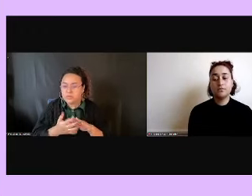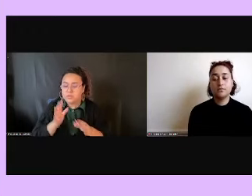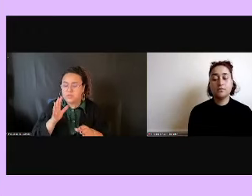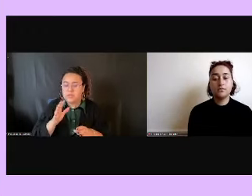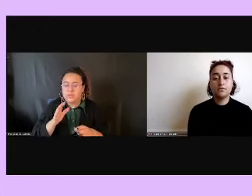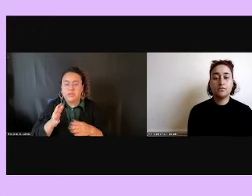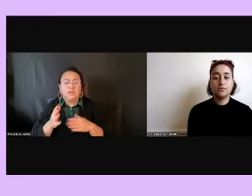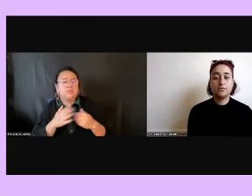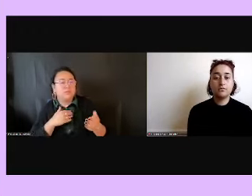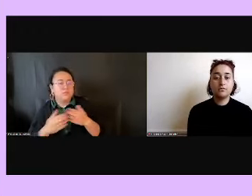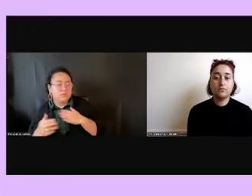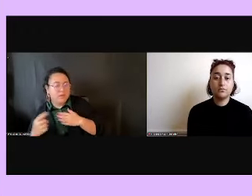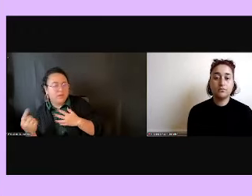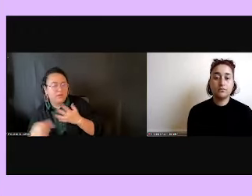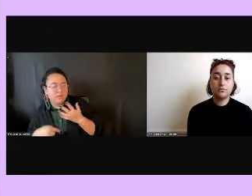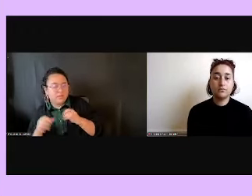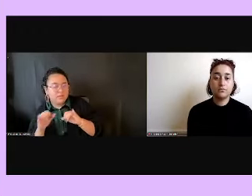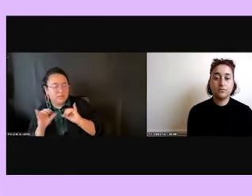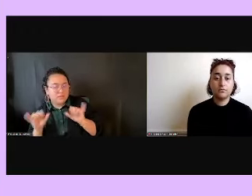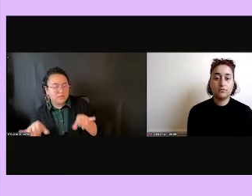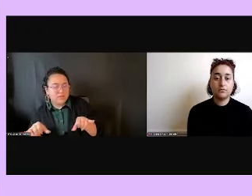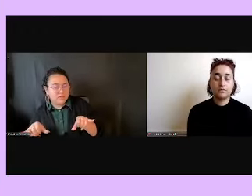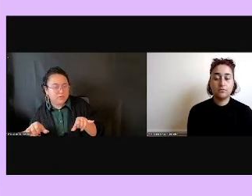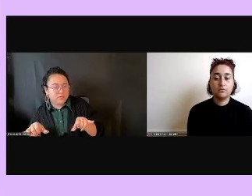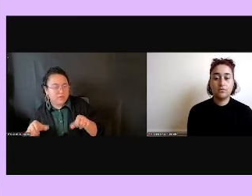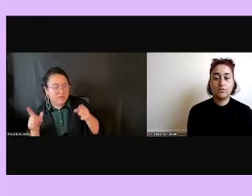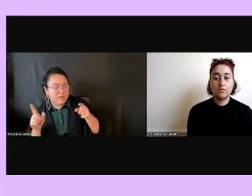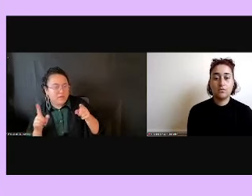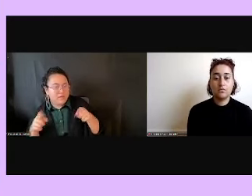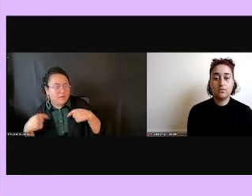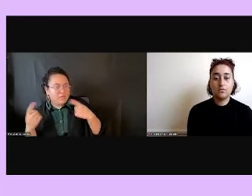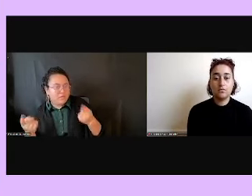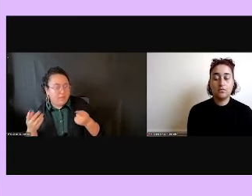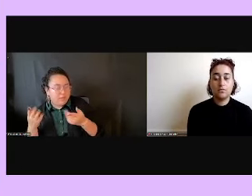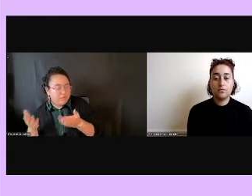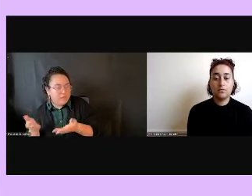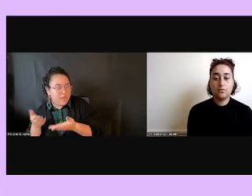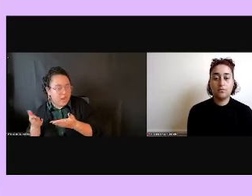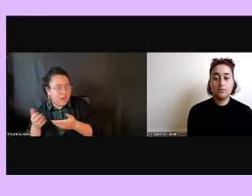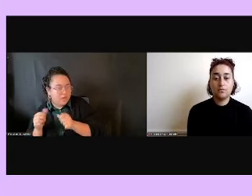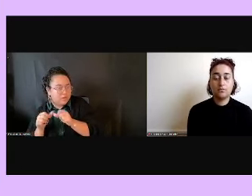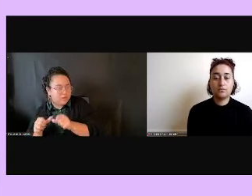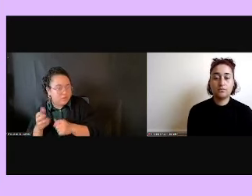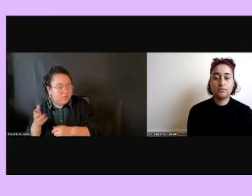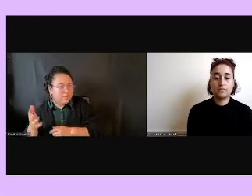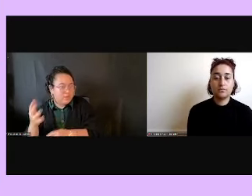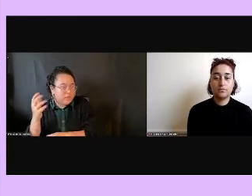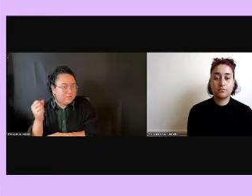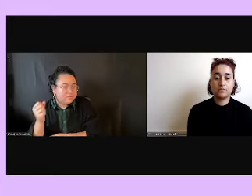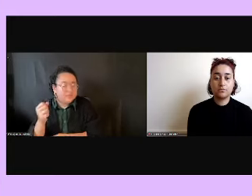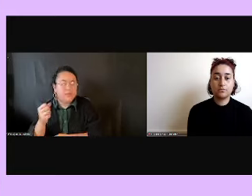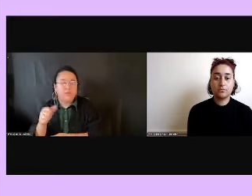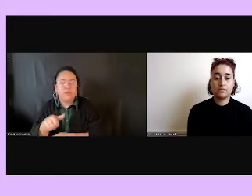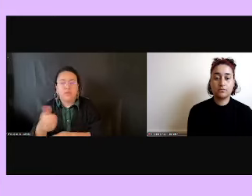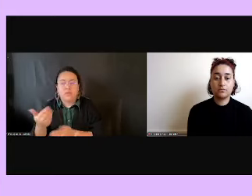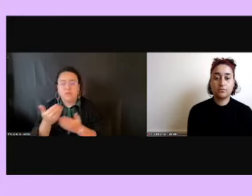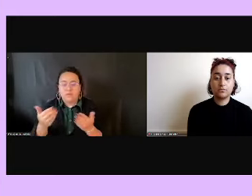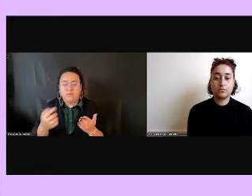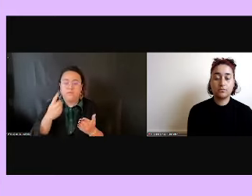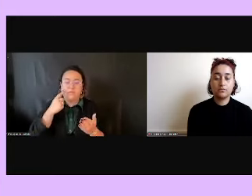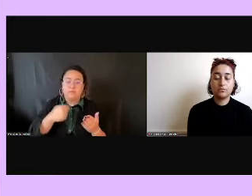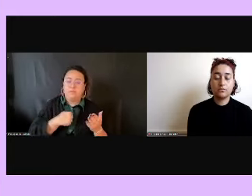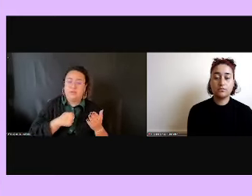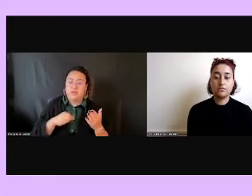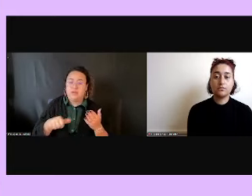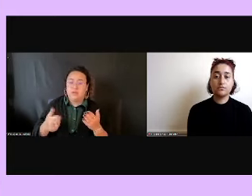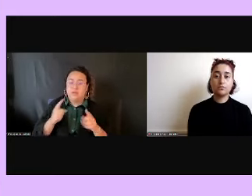of the systems that have been and continue to be. The other thing is that I, in other conversations,